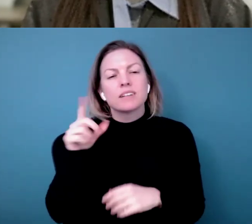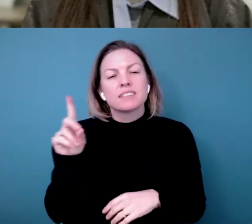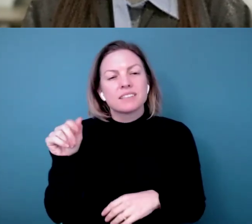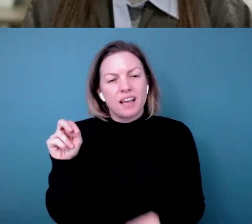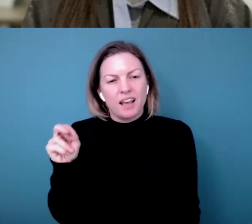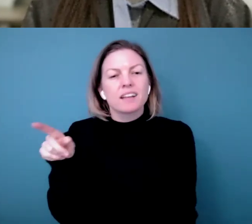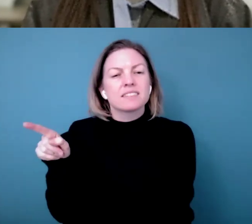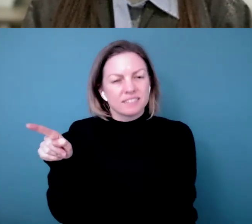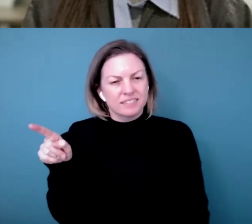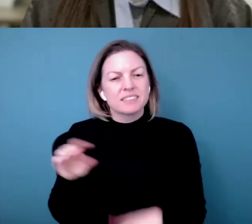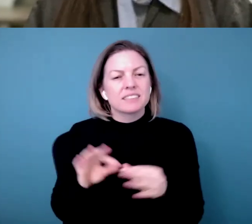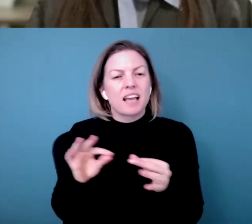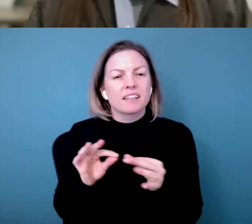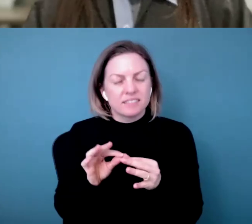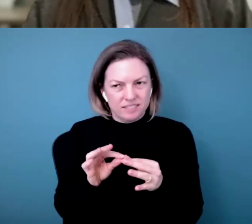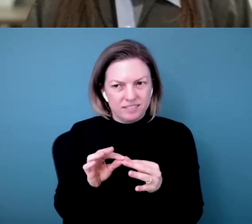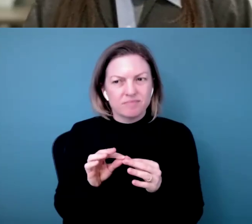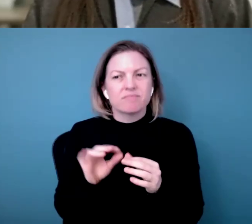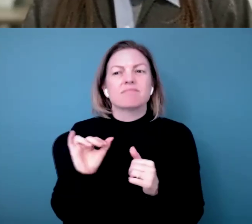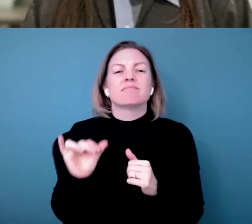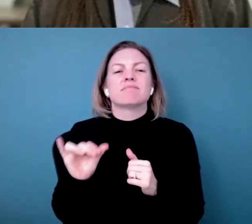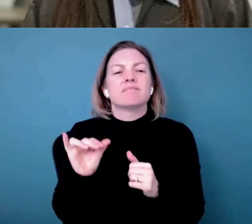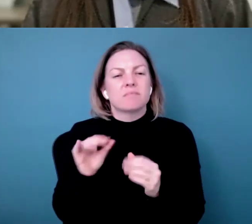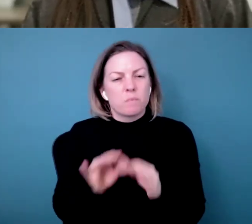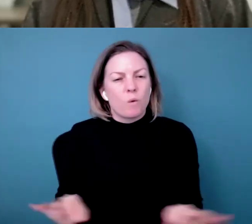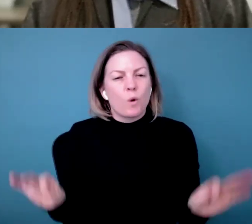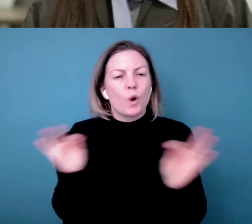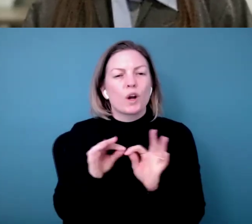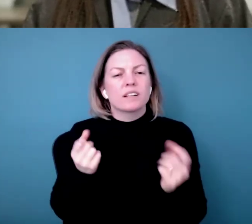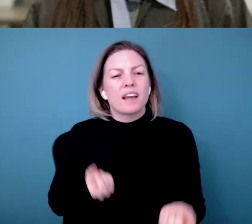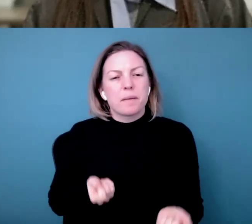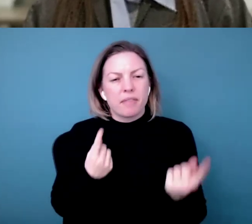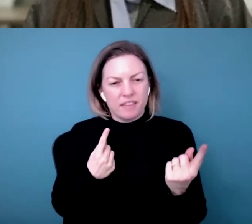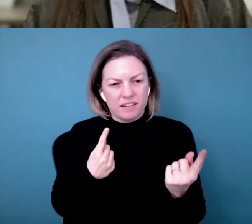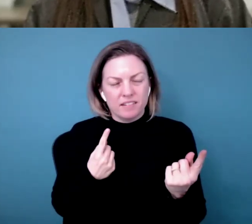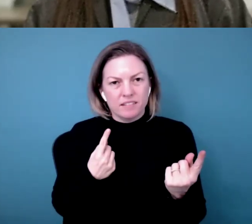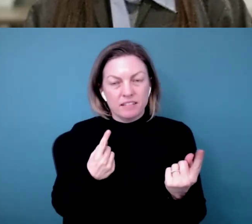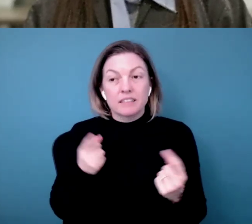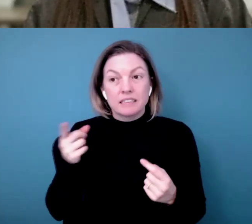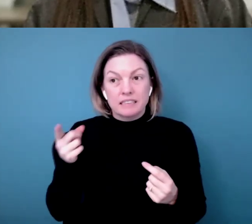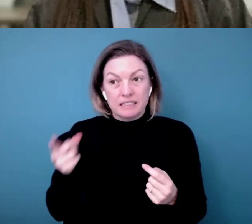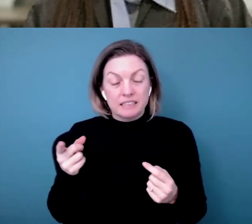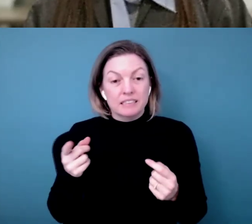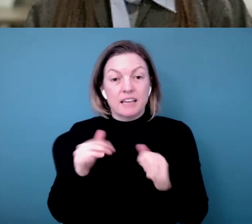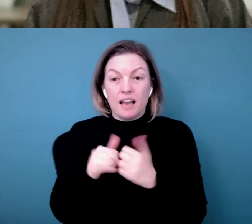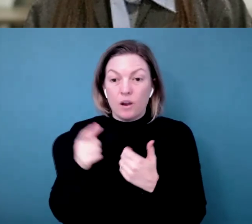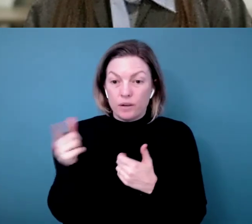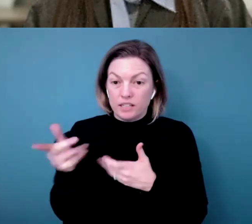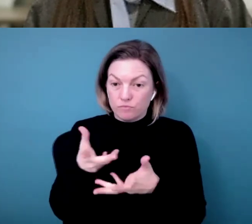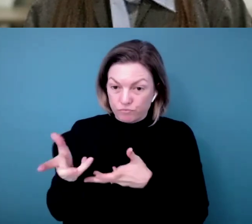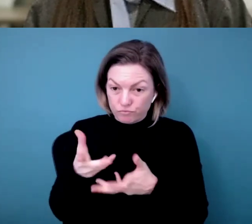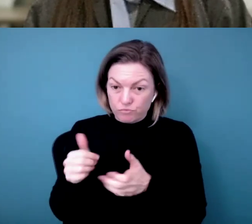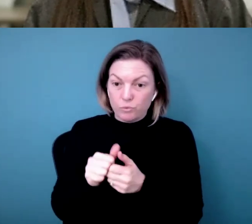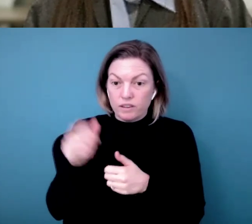comments pointed to the importance of empathy and how his ability to engage with his father enhanced